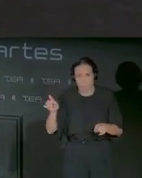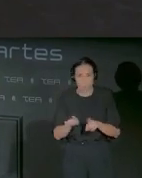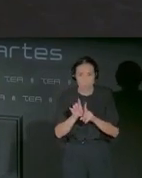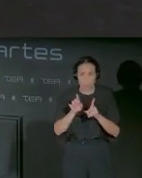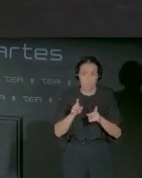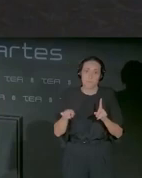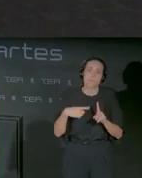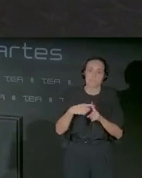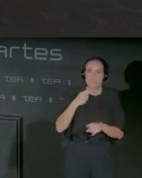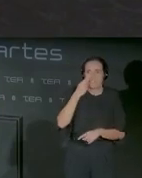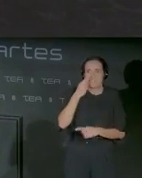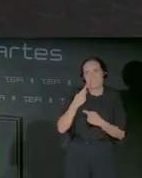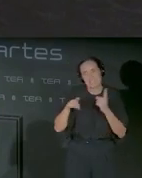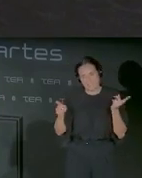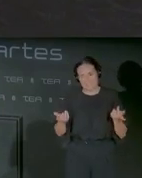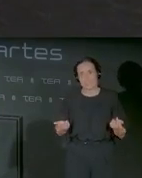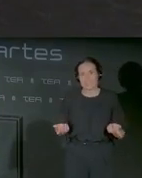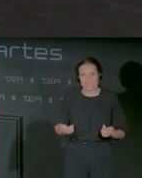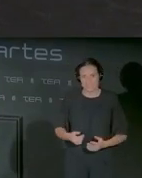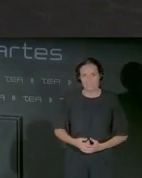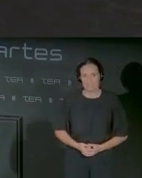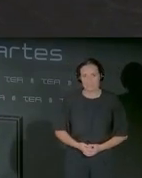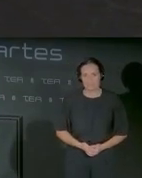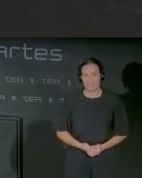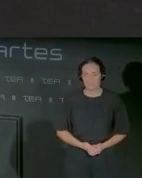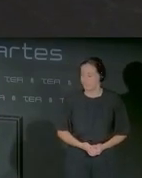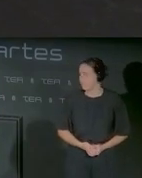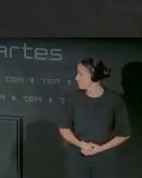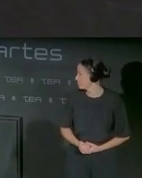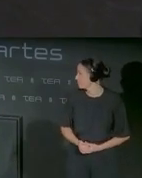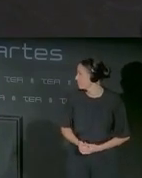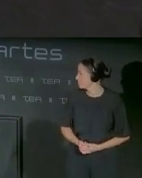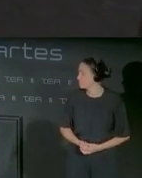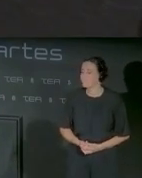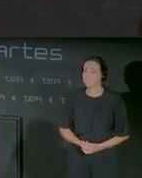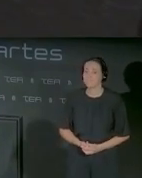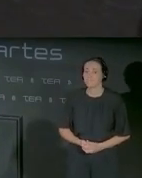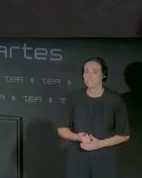into. We are going to wrap this panel up.